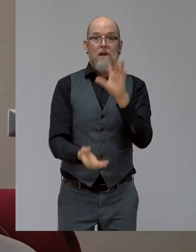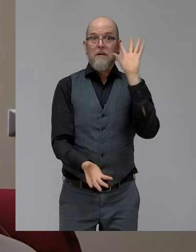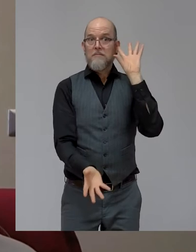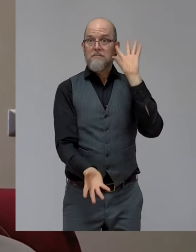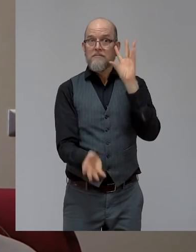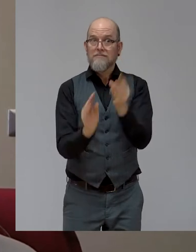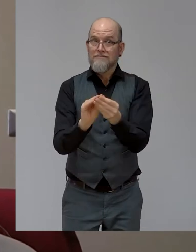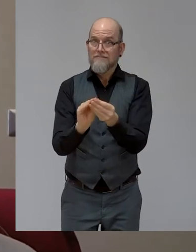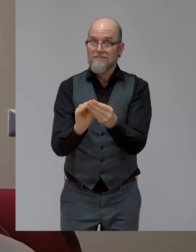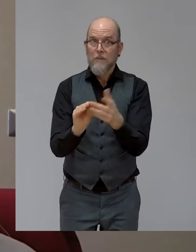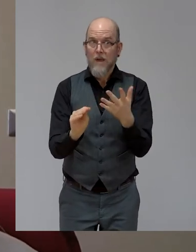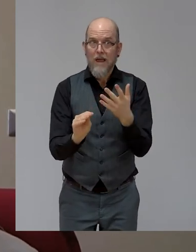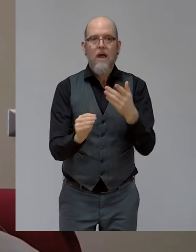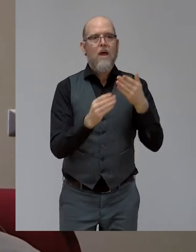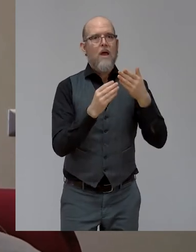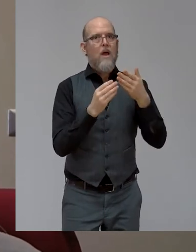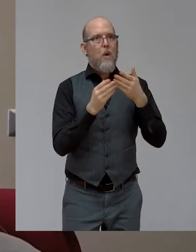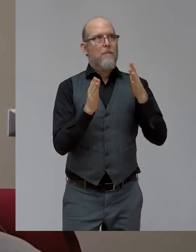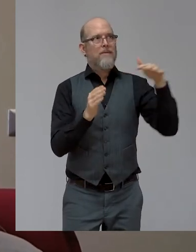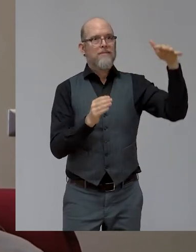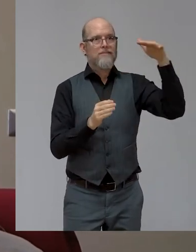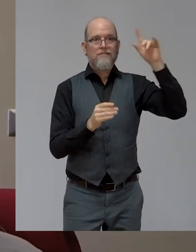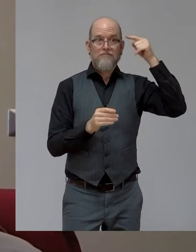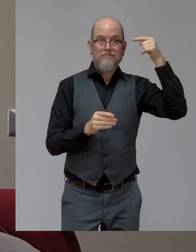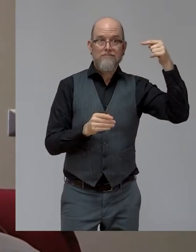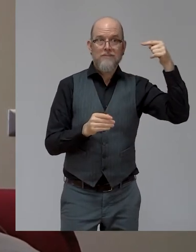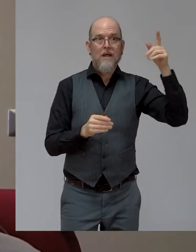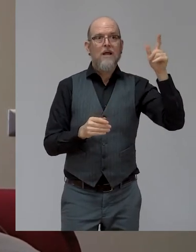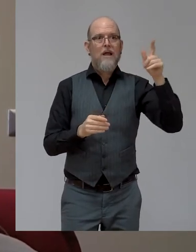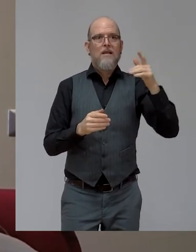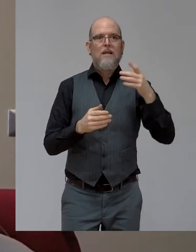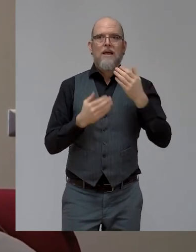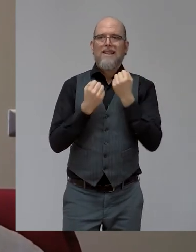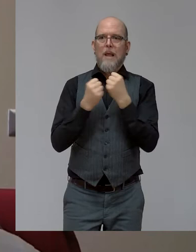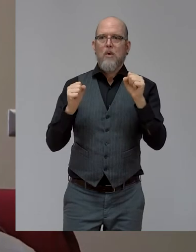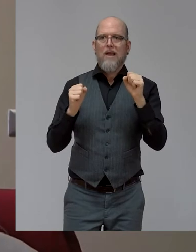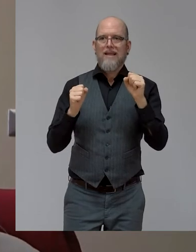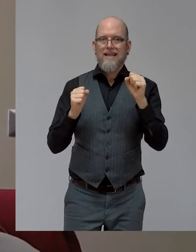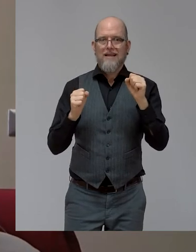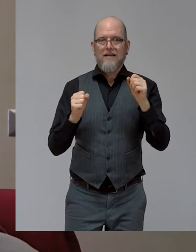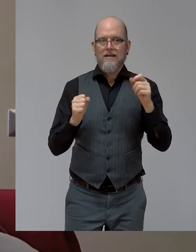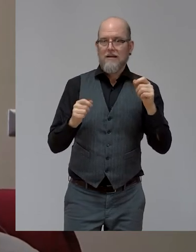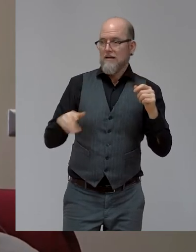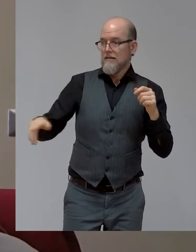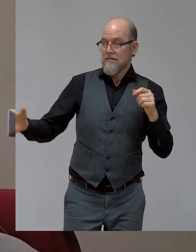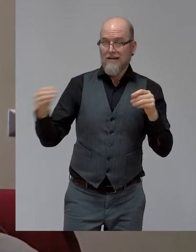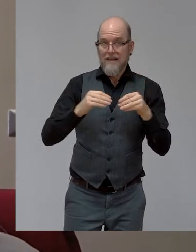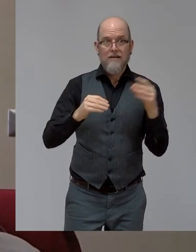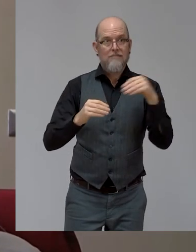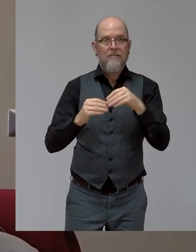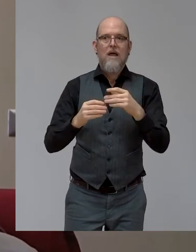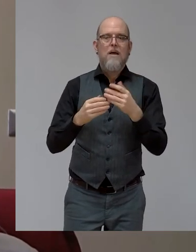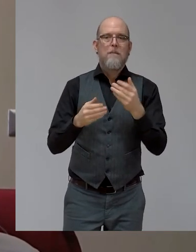is based on the very essence of democracy. And thus, all those innovation initiatives